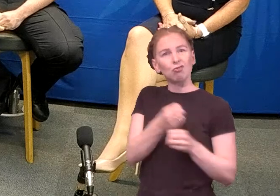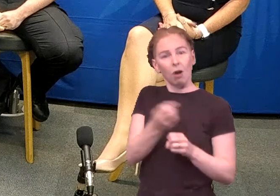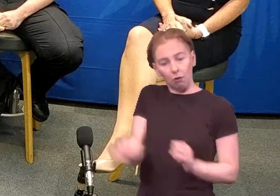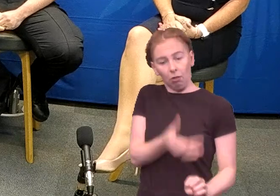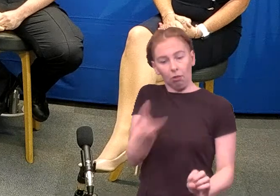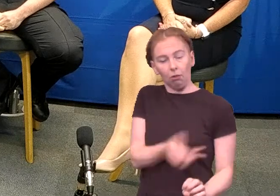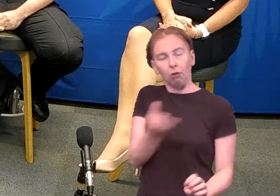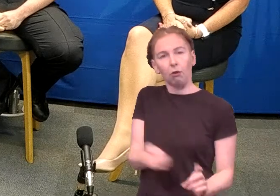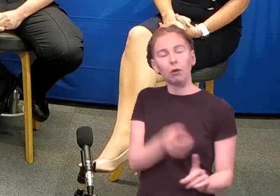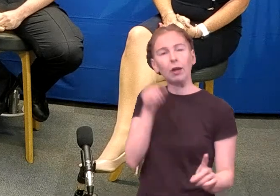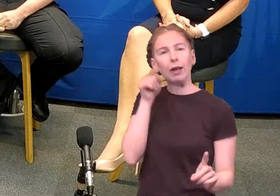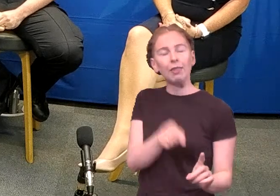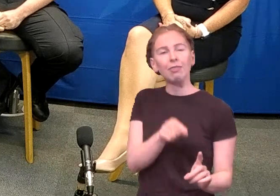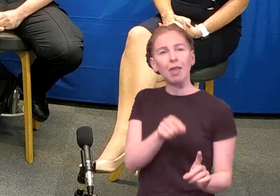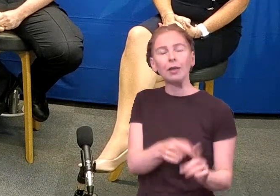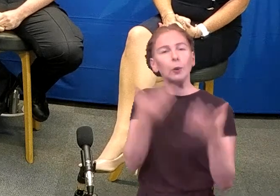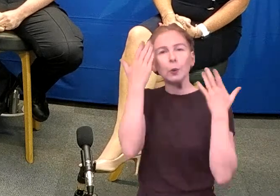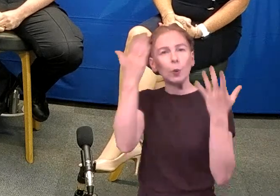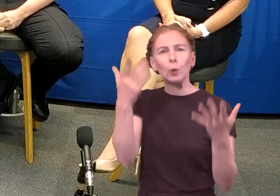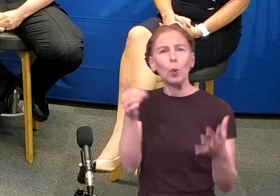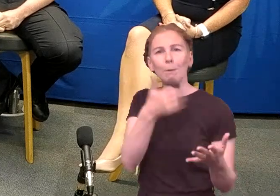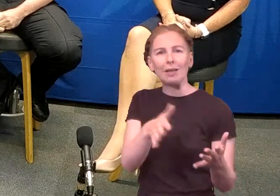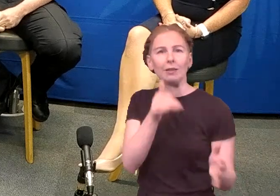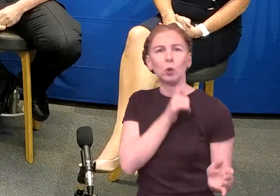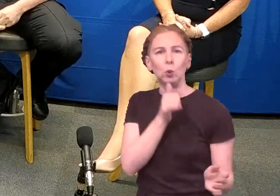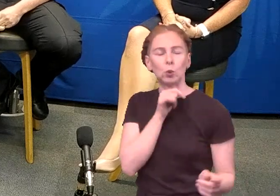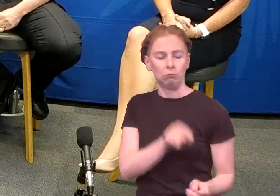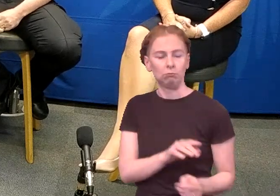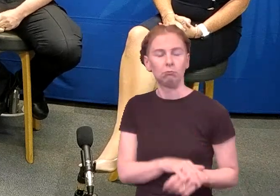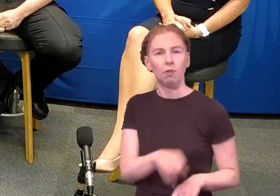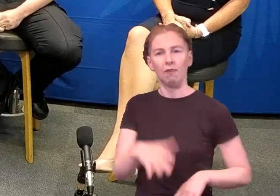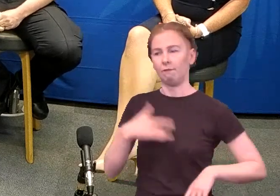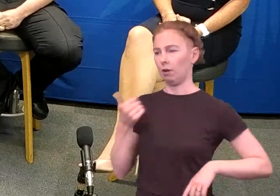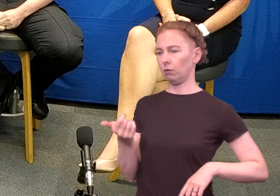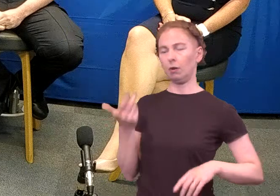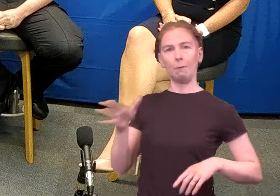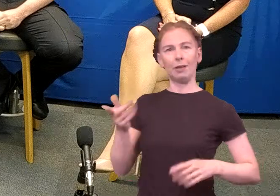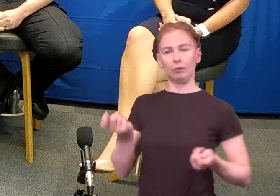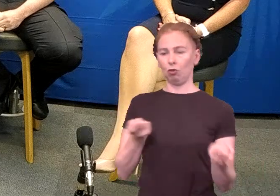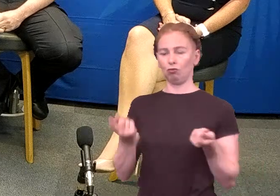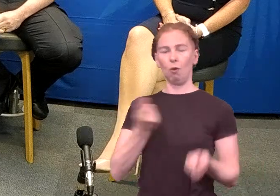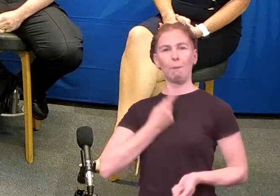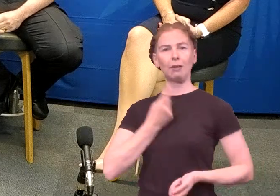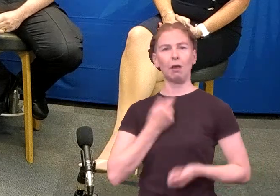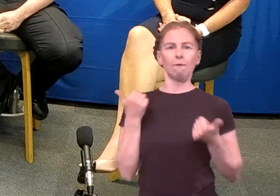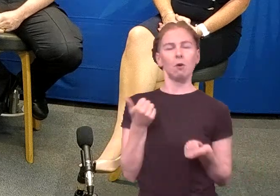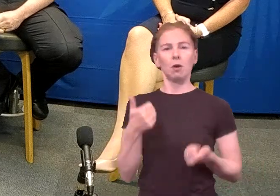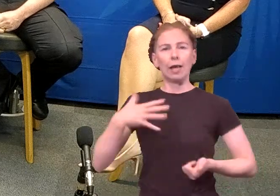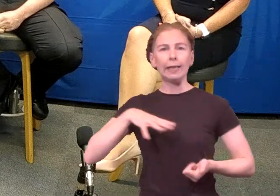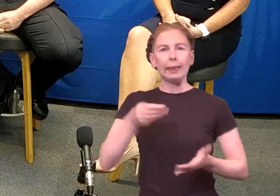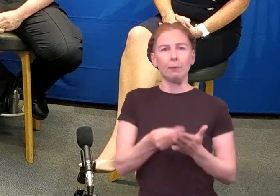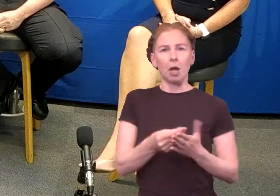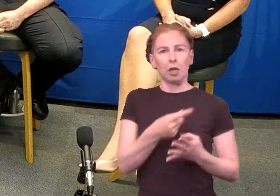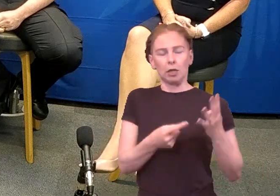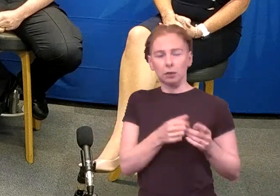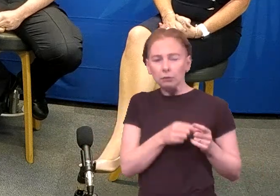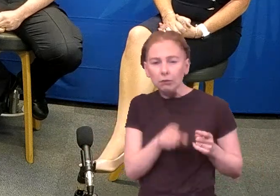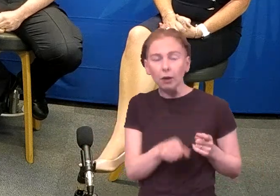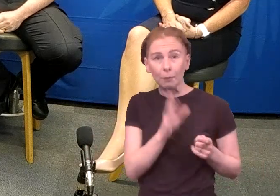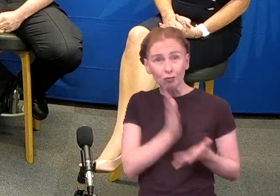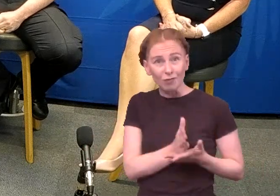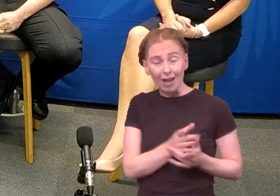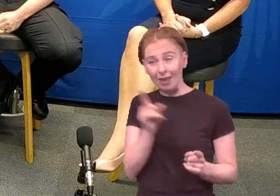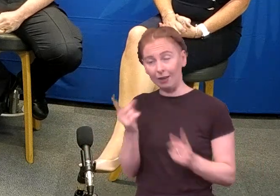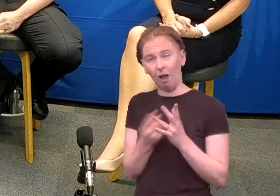touched there, Debbie, on the grooming element of it. People do feel that they have perhaps more control over their own destiny than they